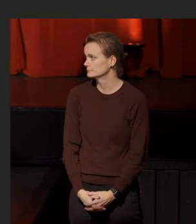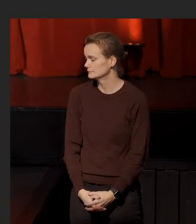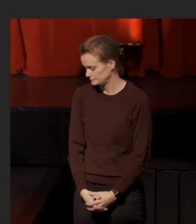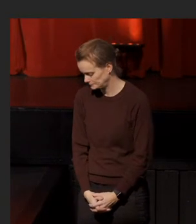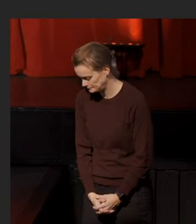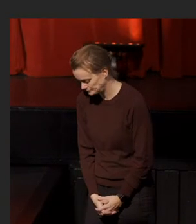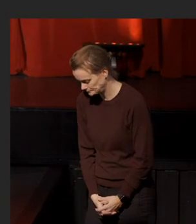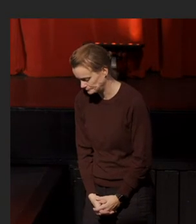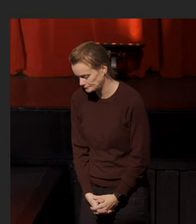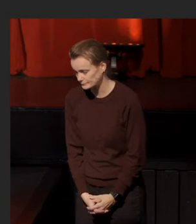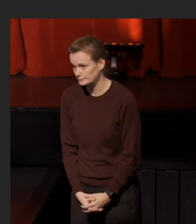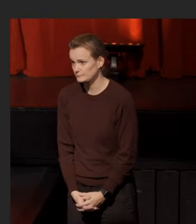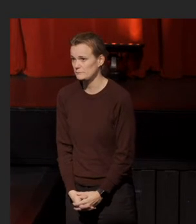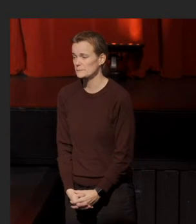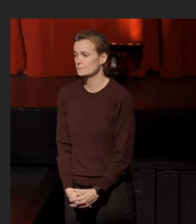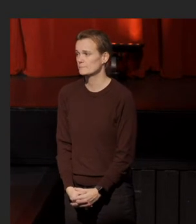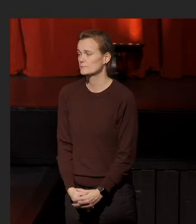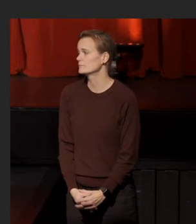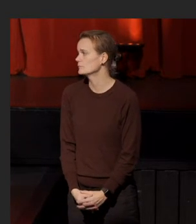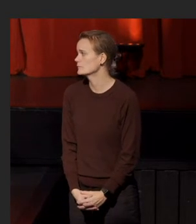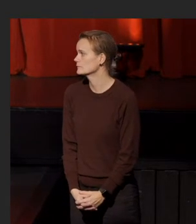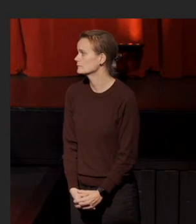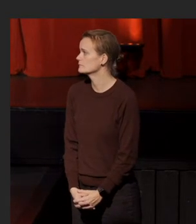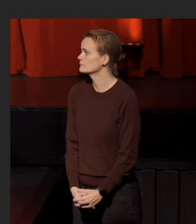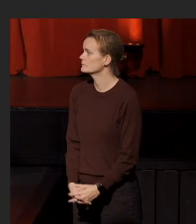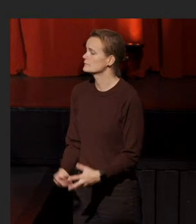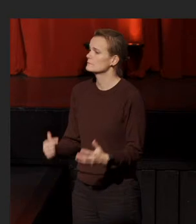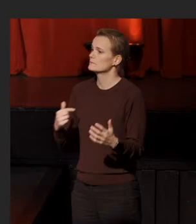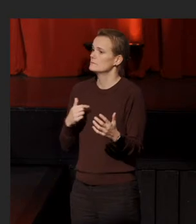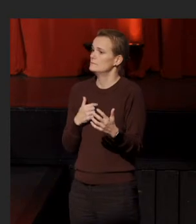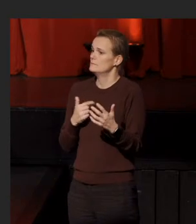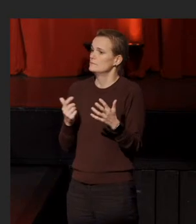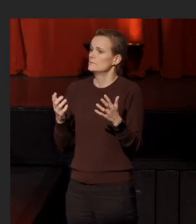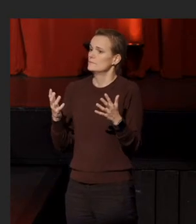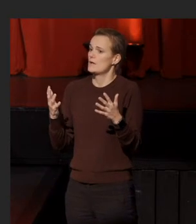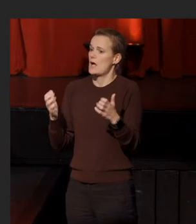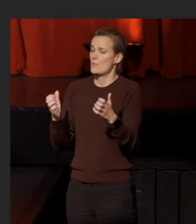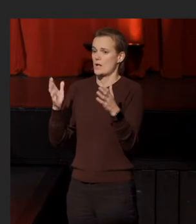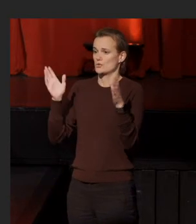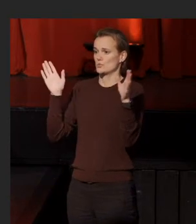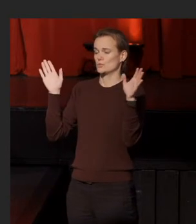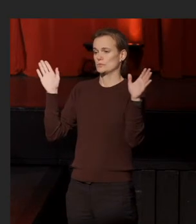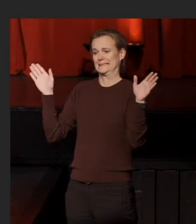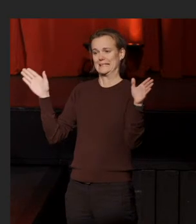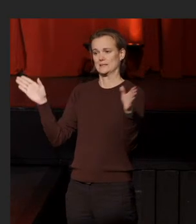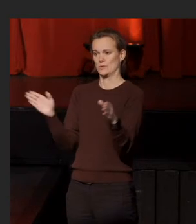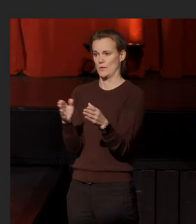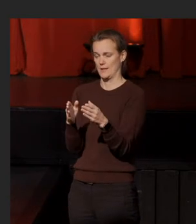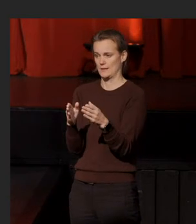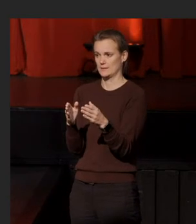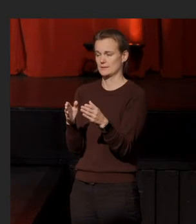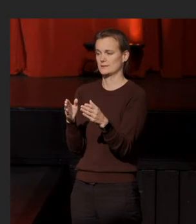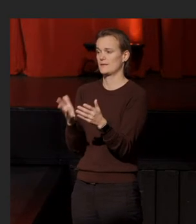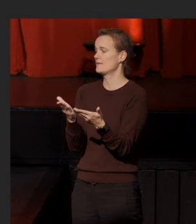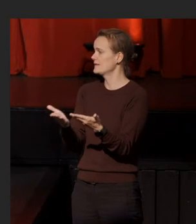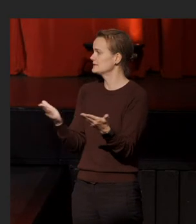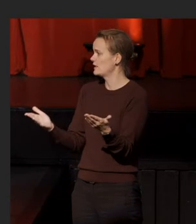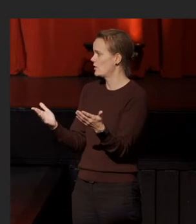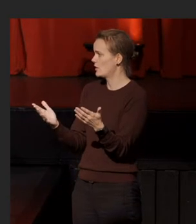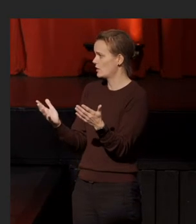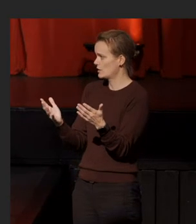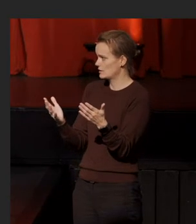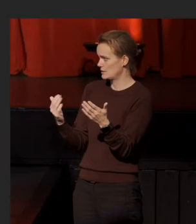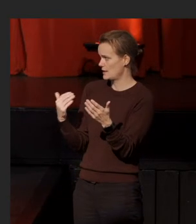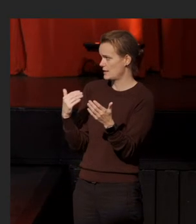that to ask about those places that are encrypted. So one of the things that I want to be able to do